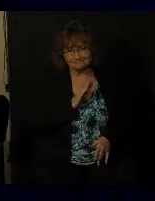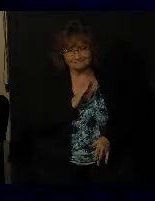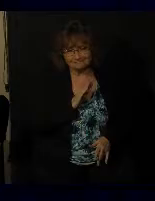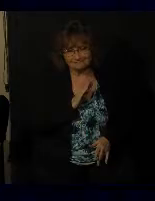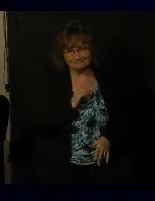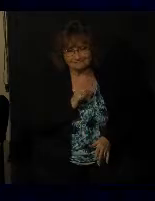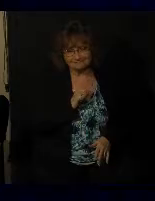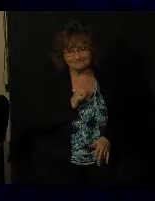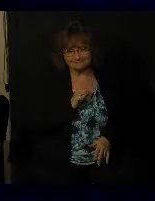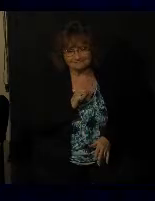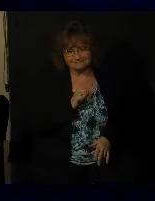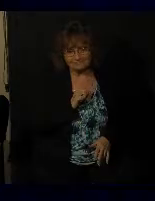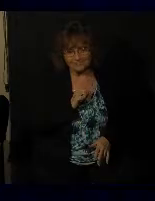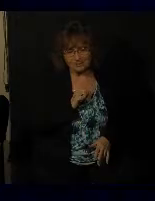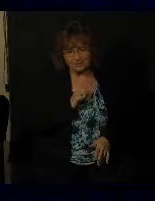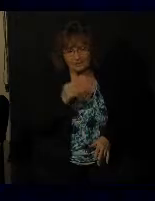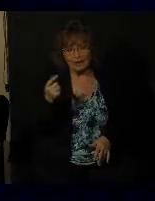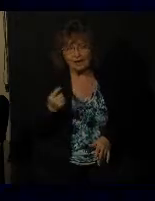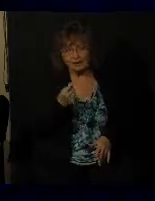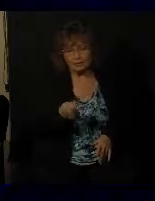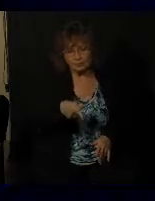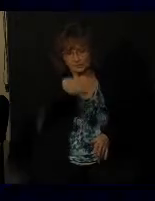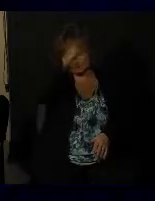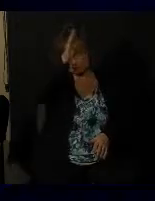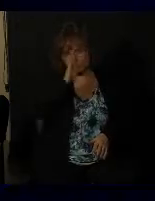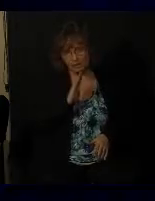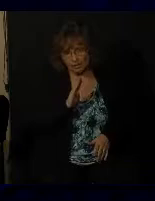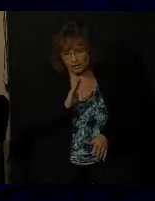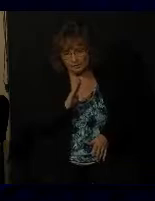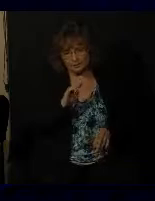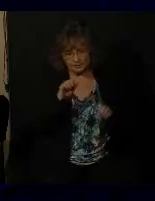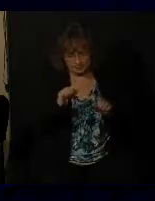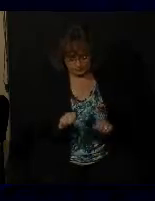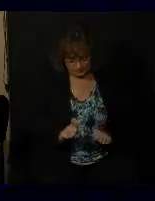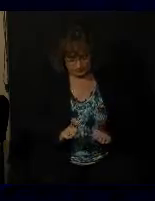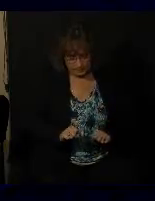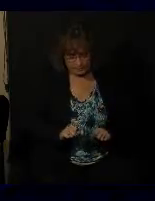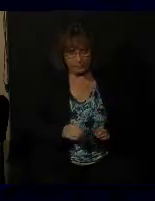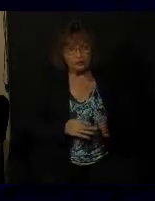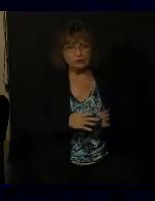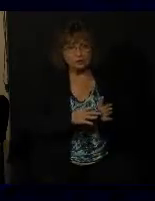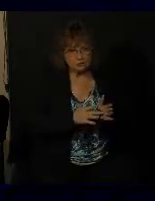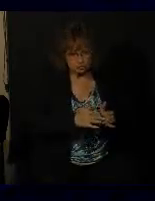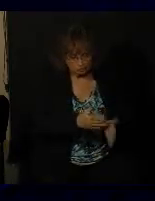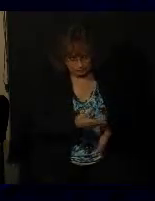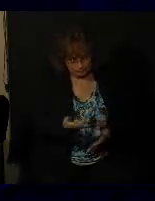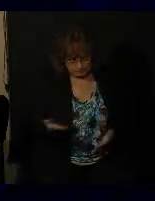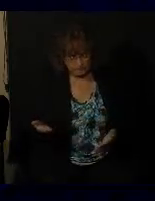goodness. But he stood up in the blood of Christ. Covered you.